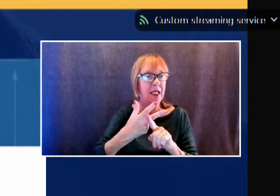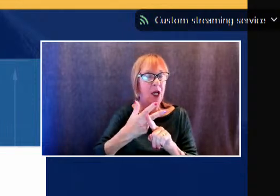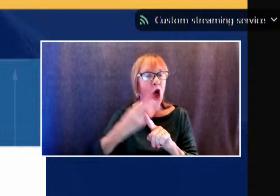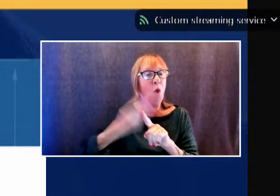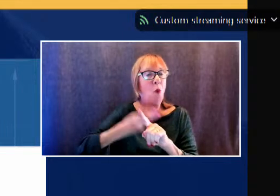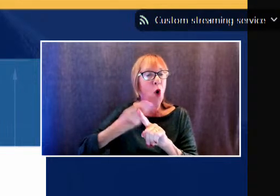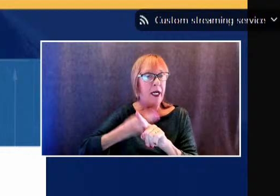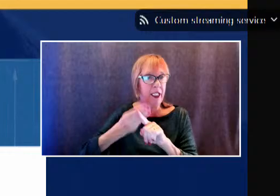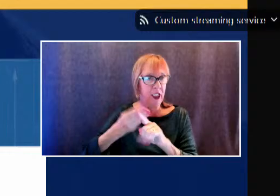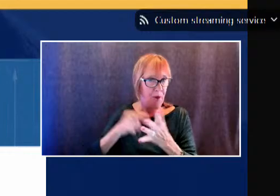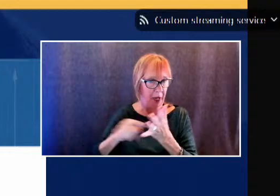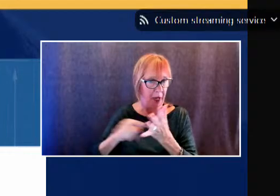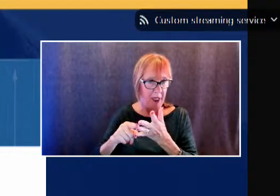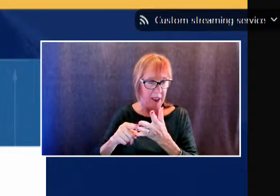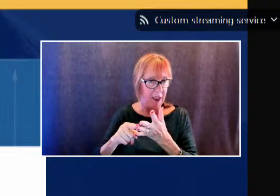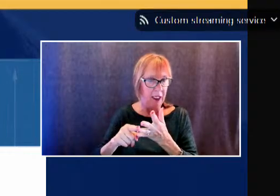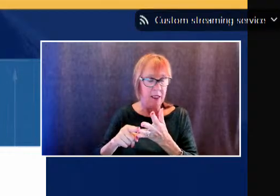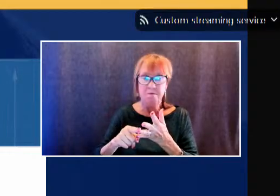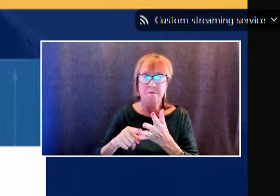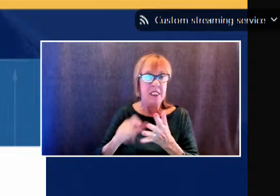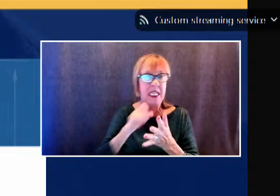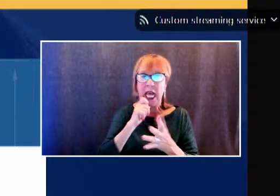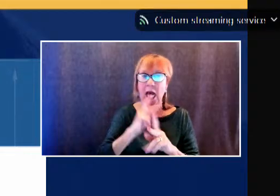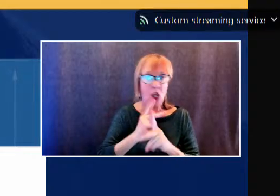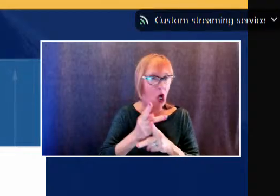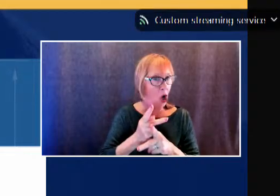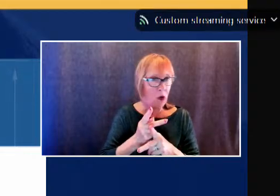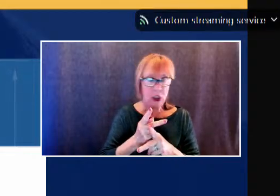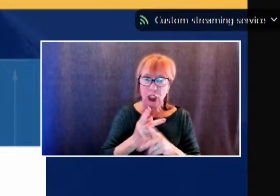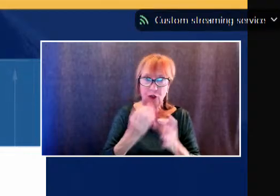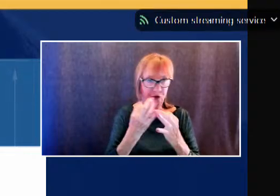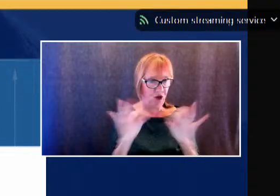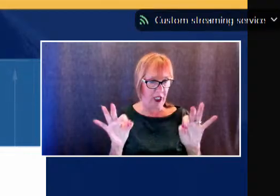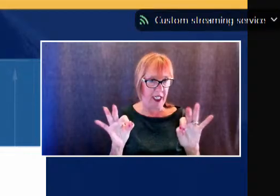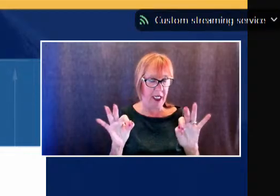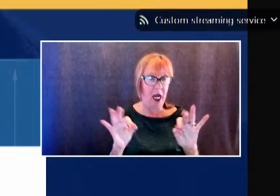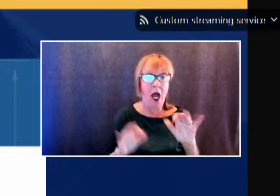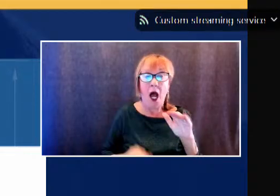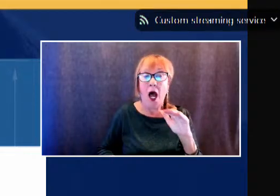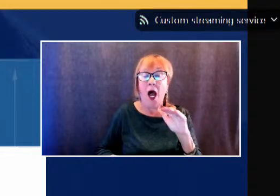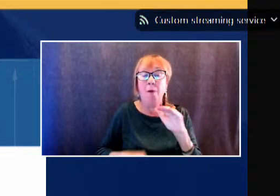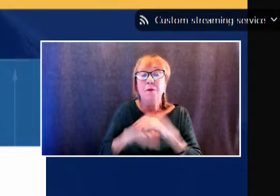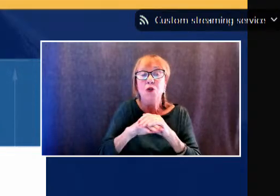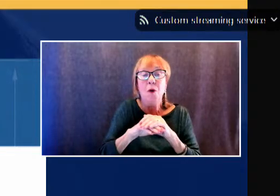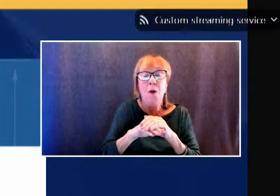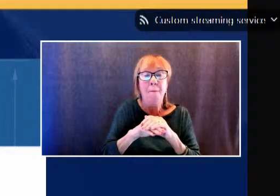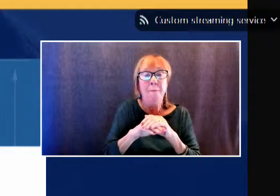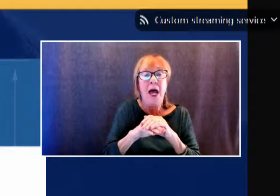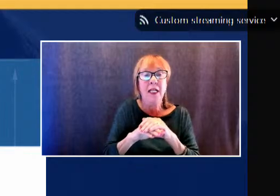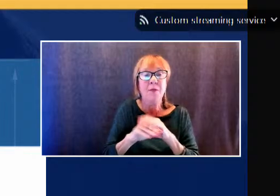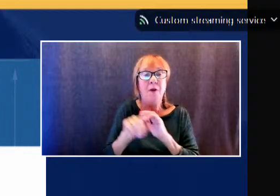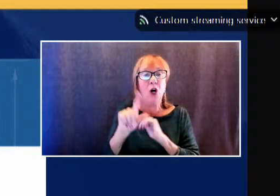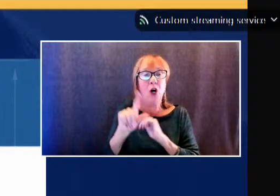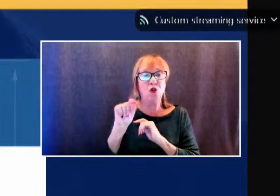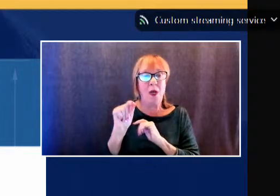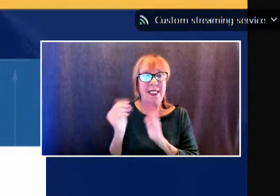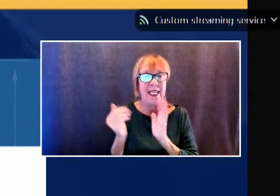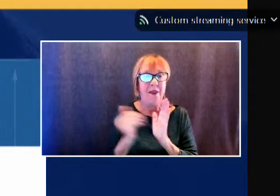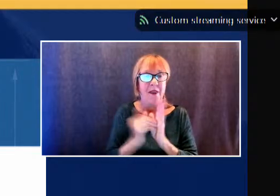free and clear. The money never has to be repaid. Up to a maximum of $20,000 per